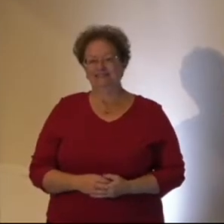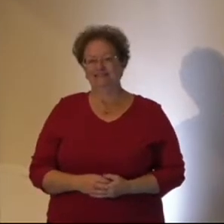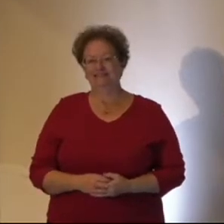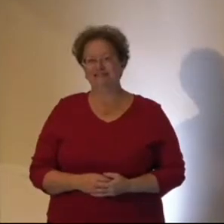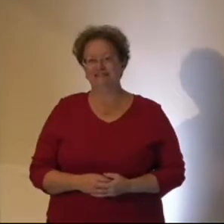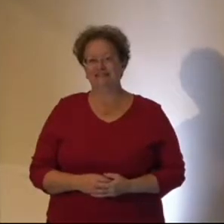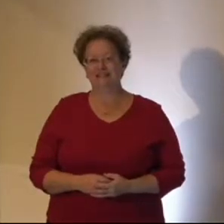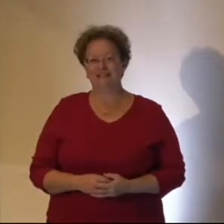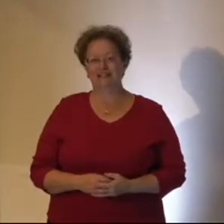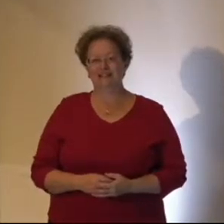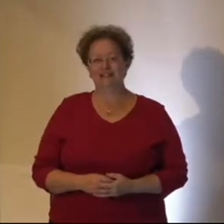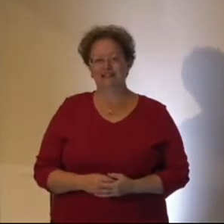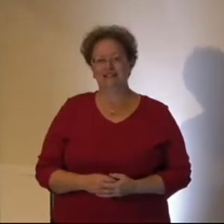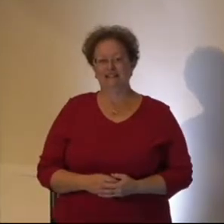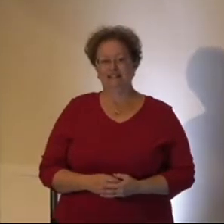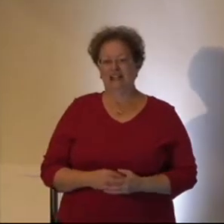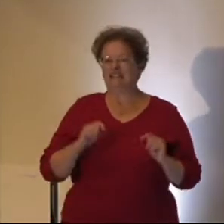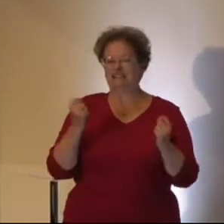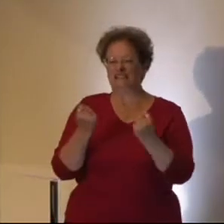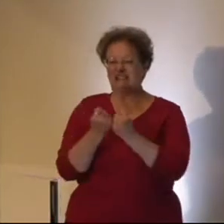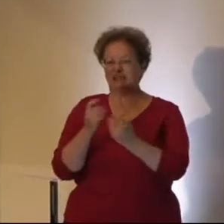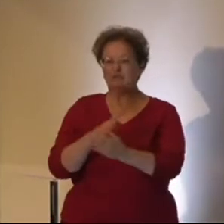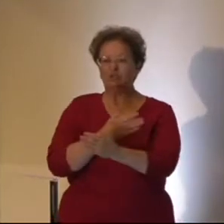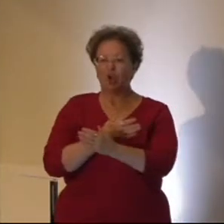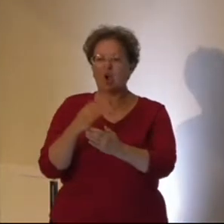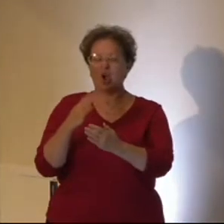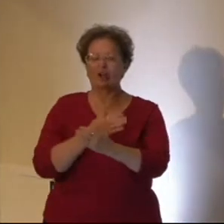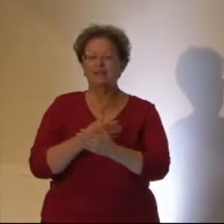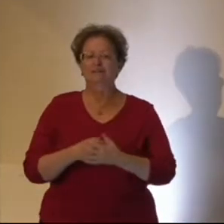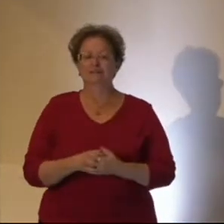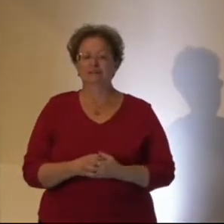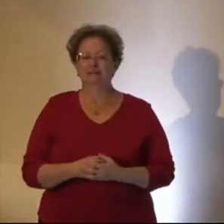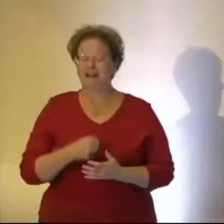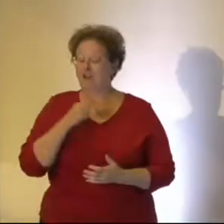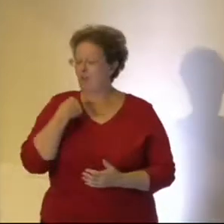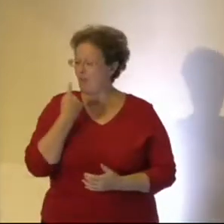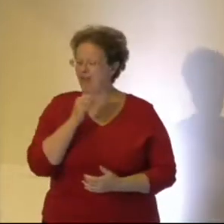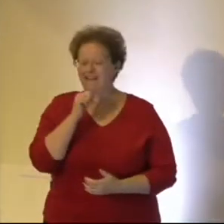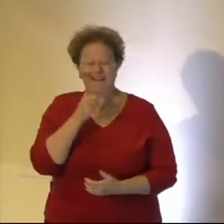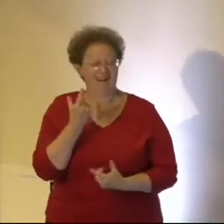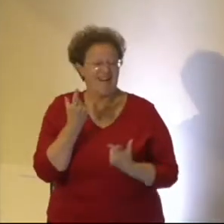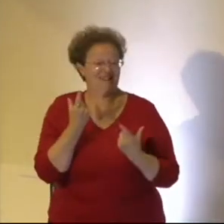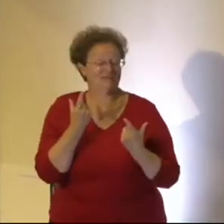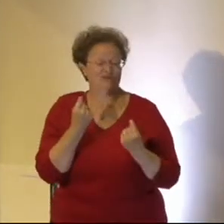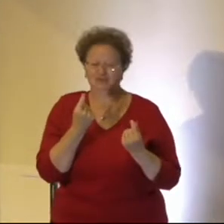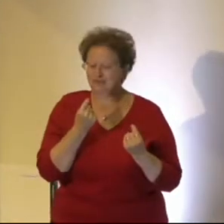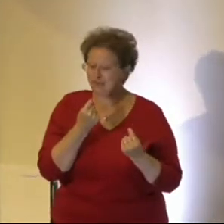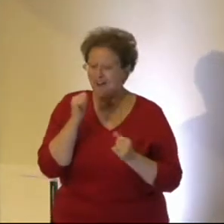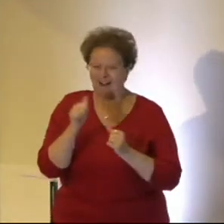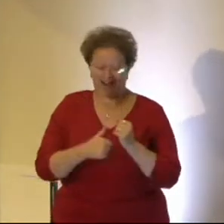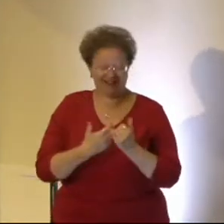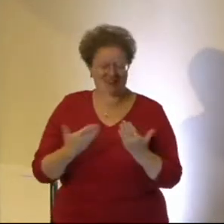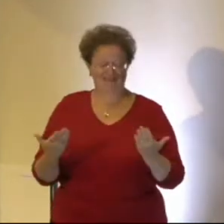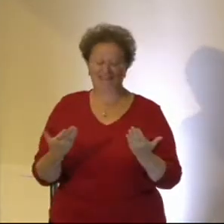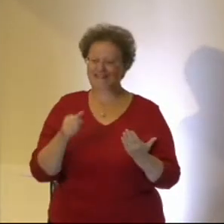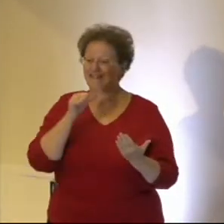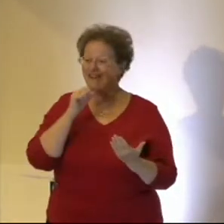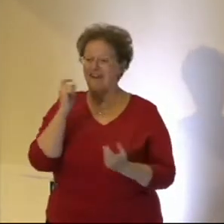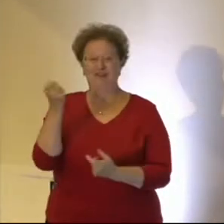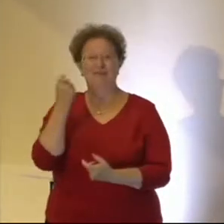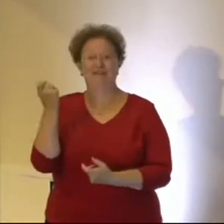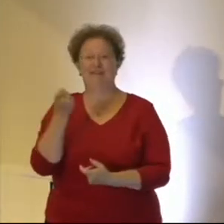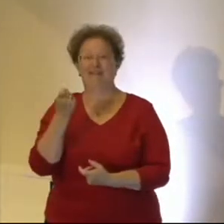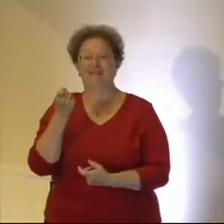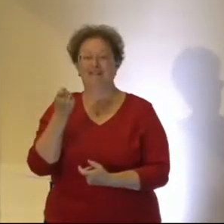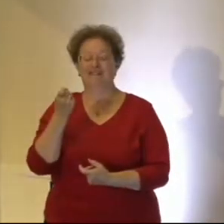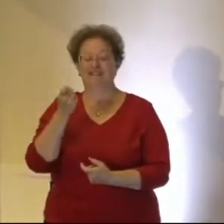God." And it's our way of celebrating that we won, even though we weren't on the field when the contest occurred. We weren't even on the sofa because it